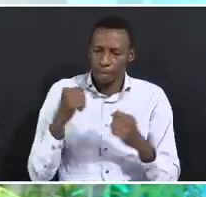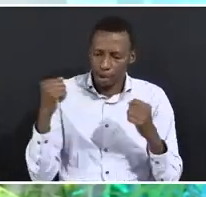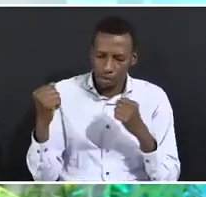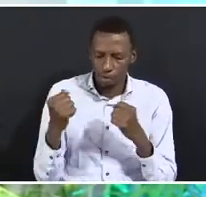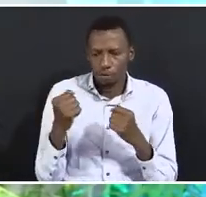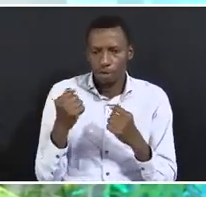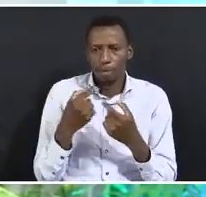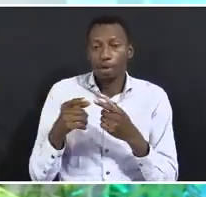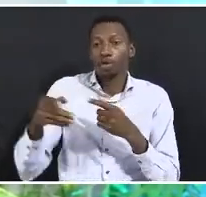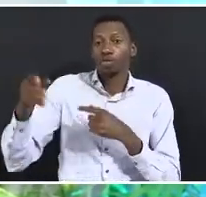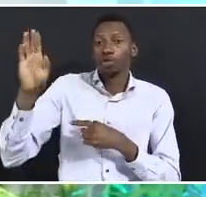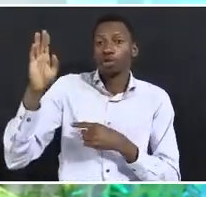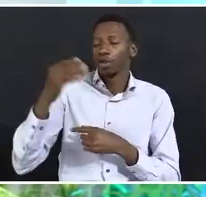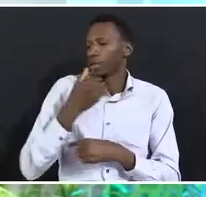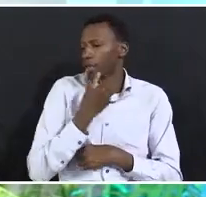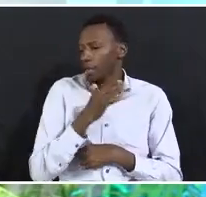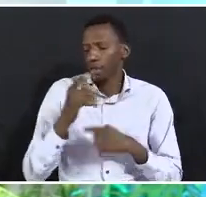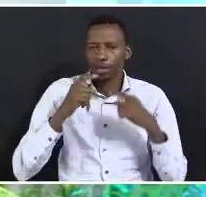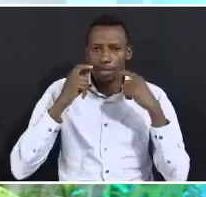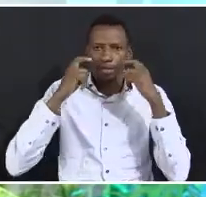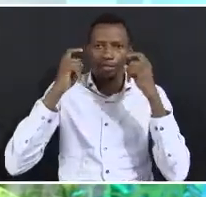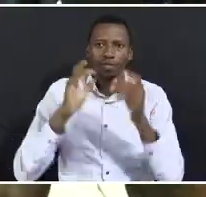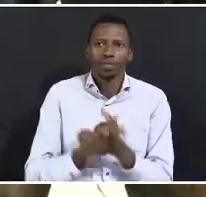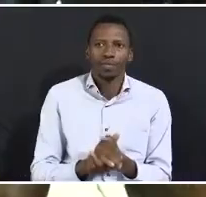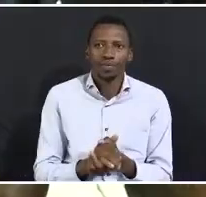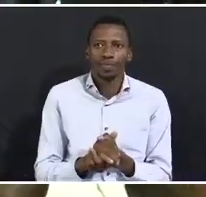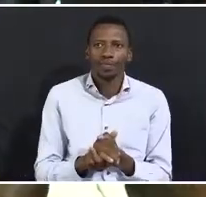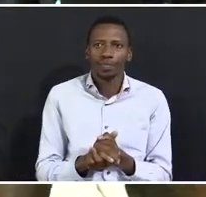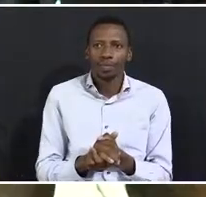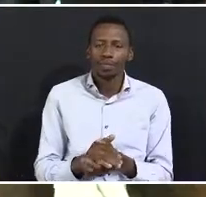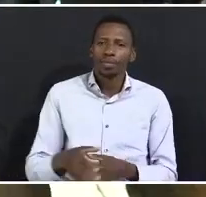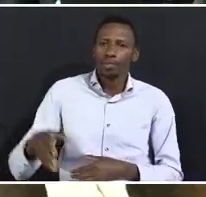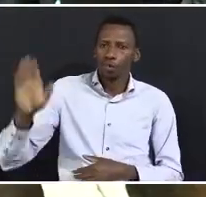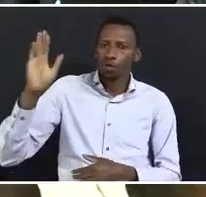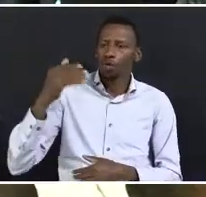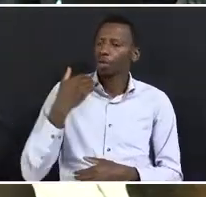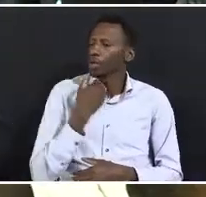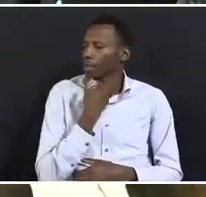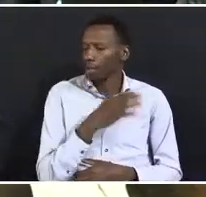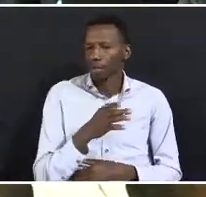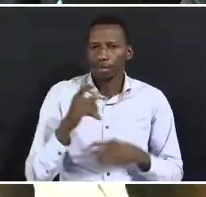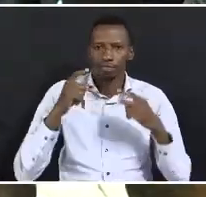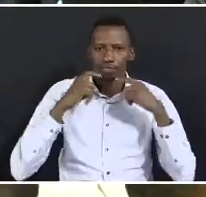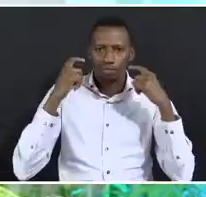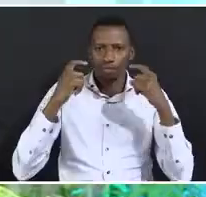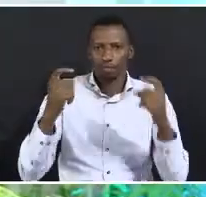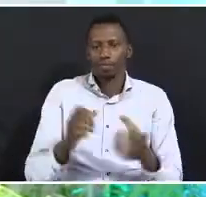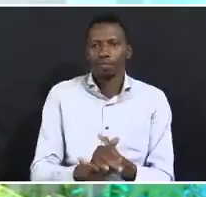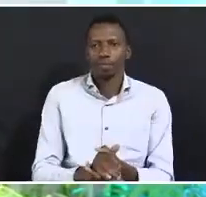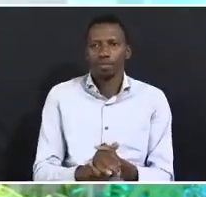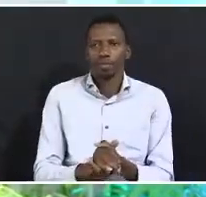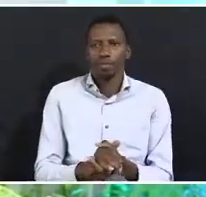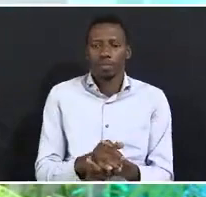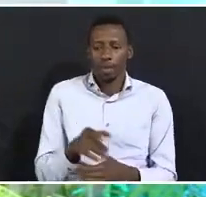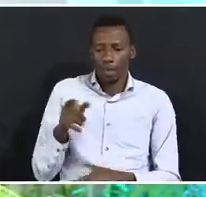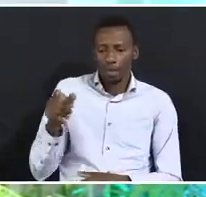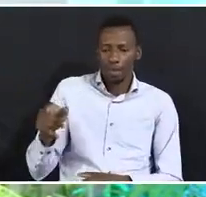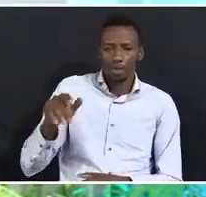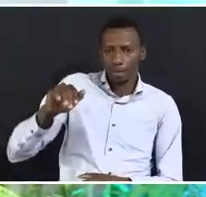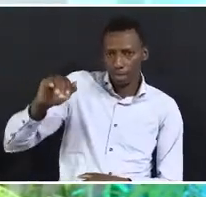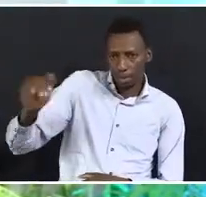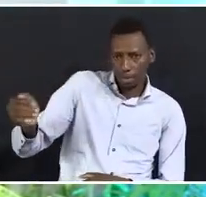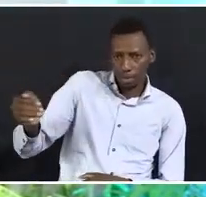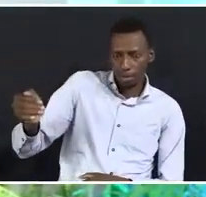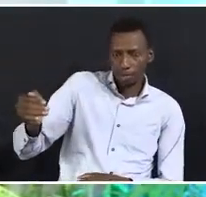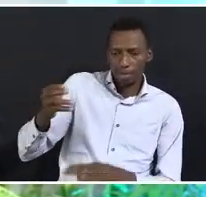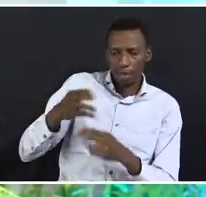I don't expect you to say amen now there. God abhors evil. The Bible records that this city was not